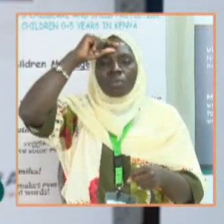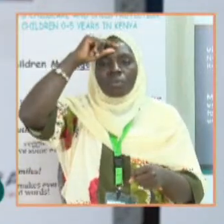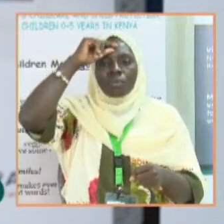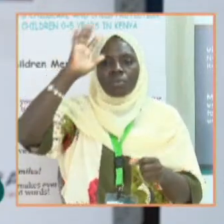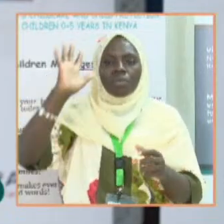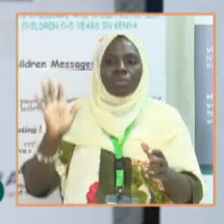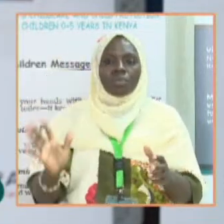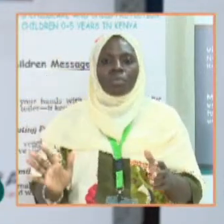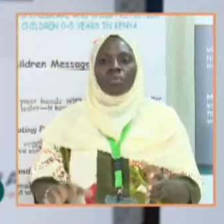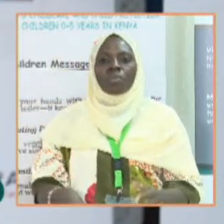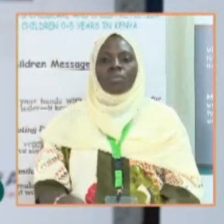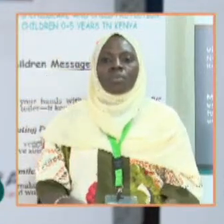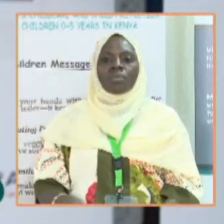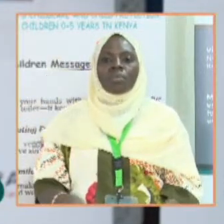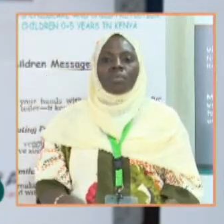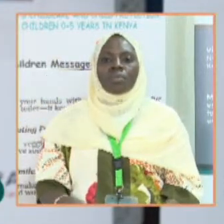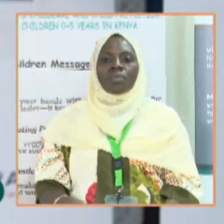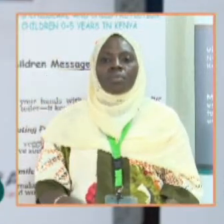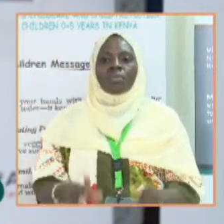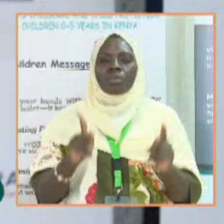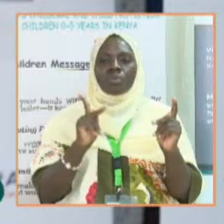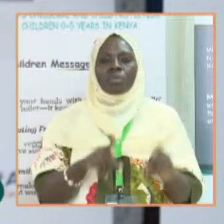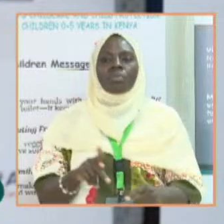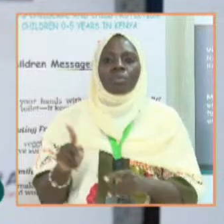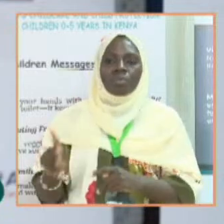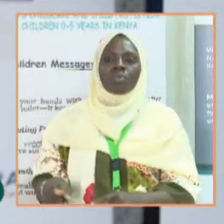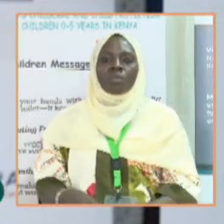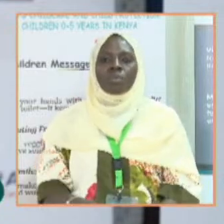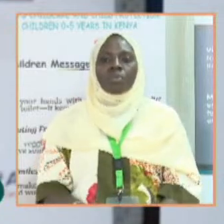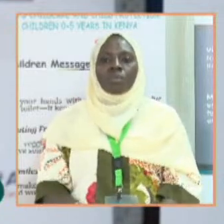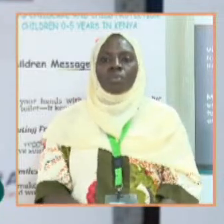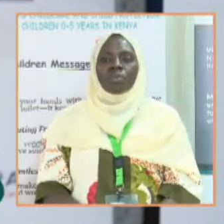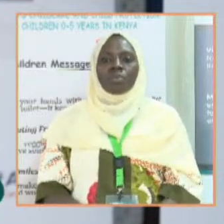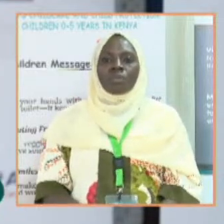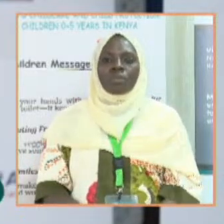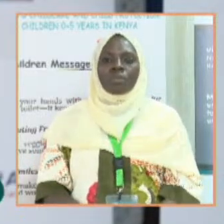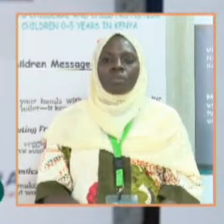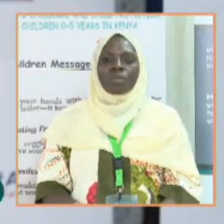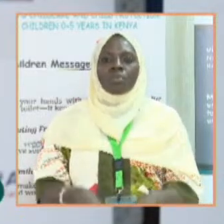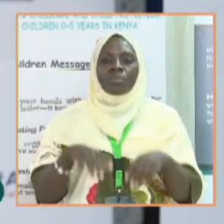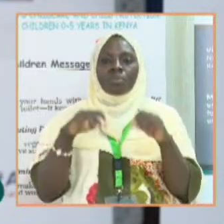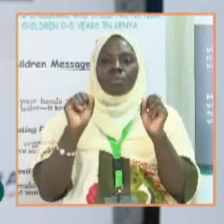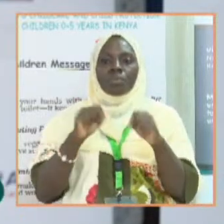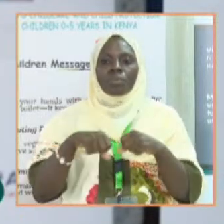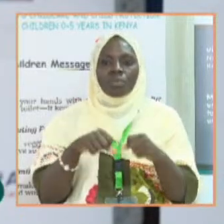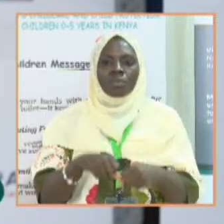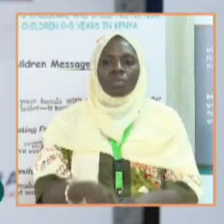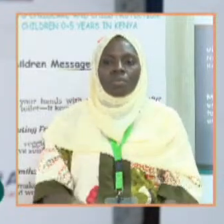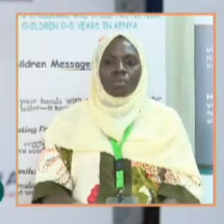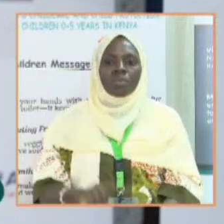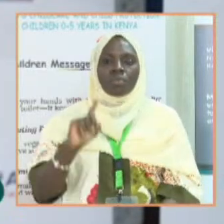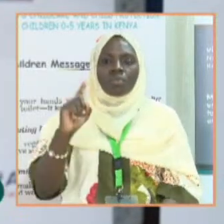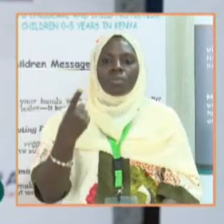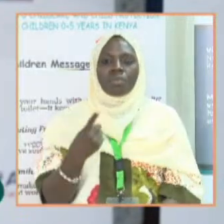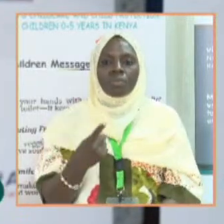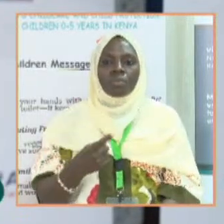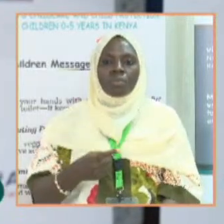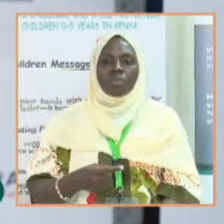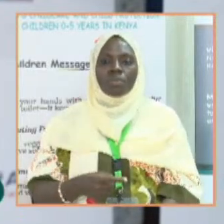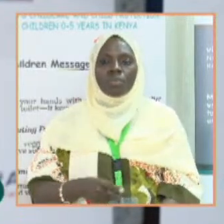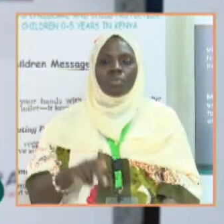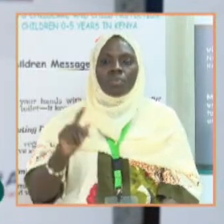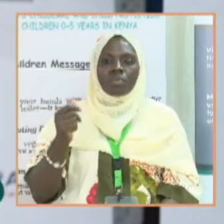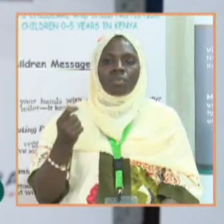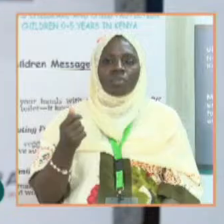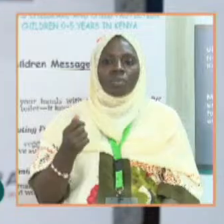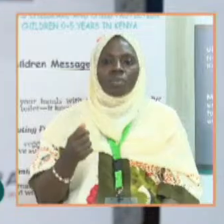within and challenges that exist within ECD coordination? Yes, there are. The first one that comes in clear is the financial constraint